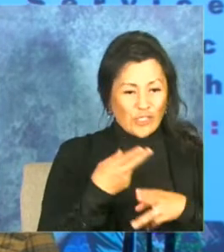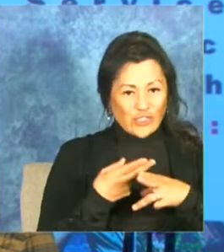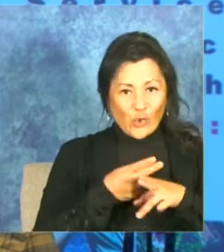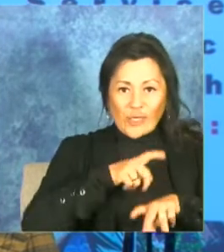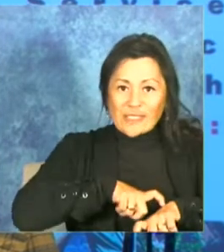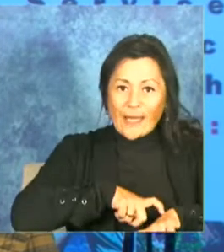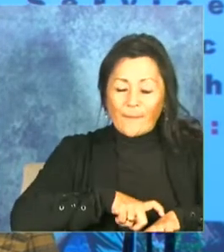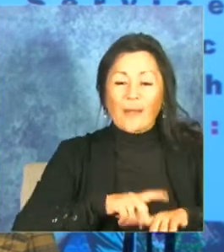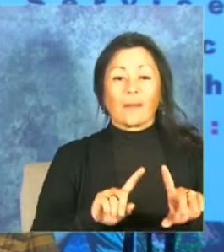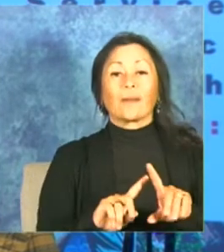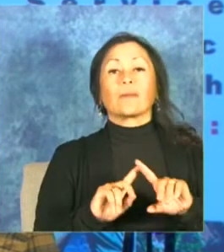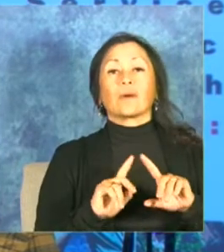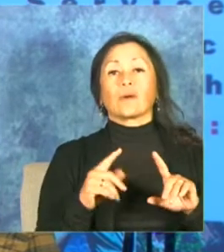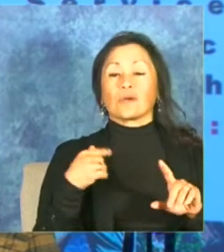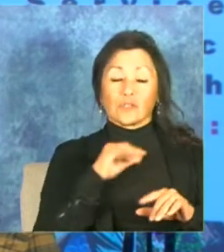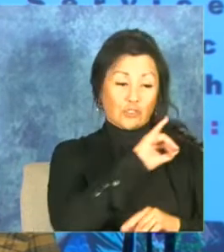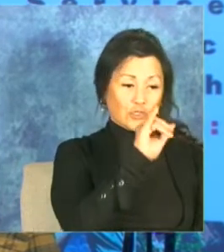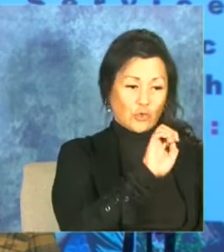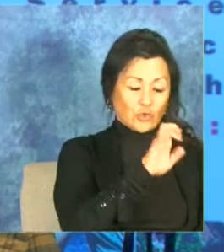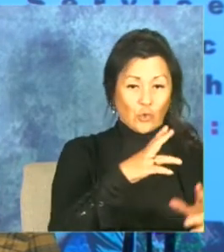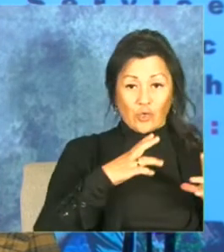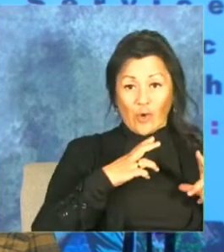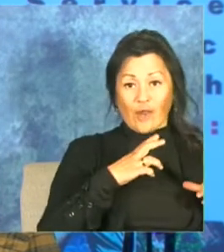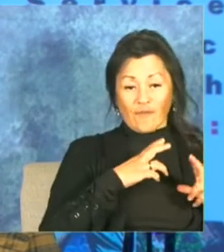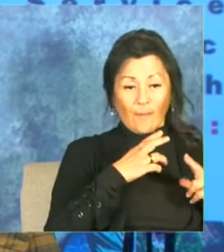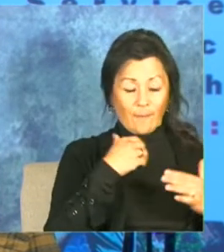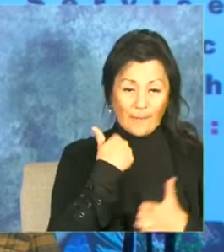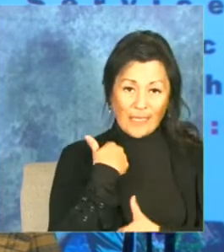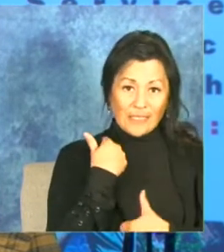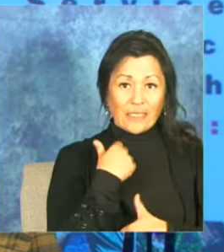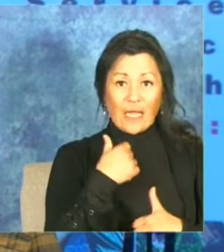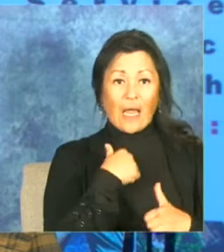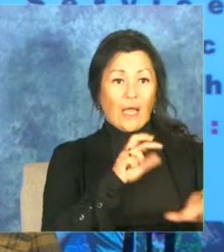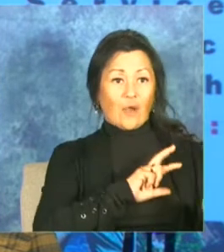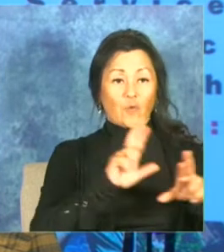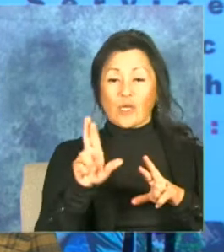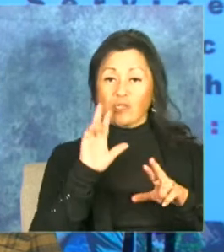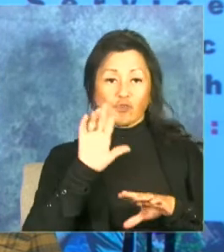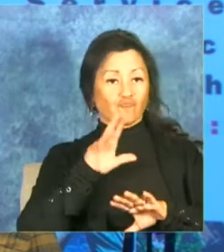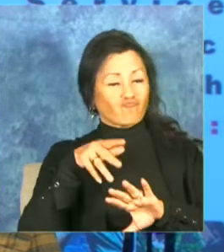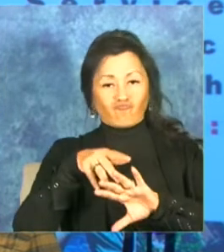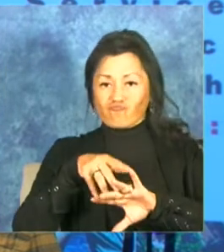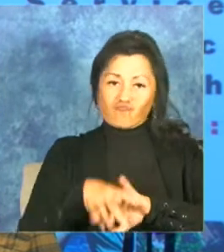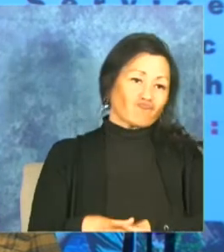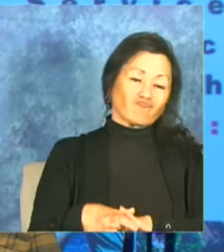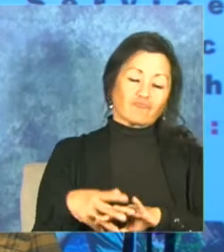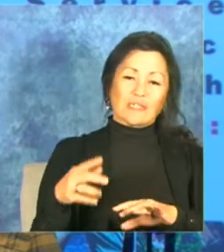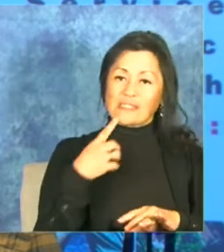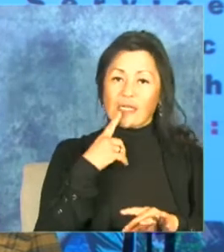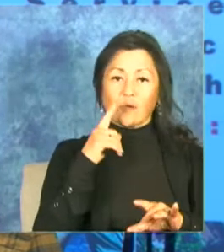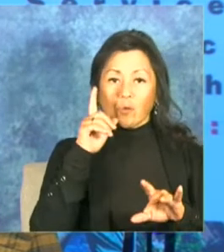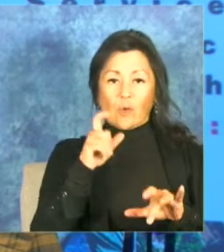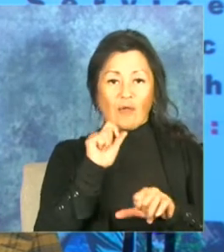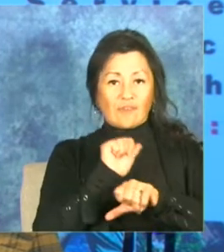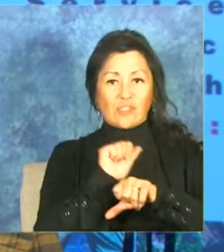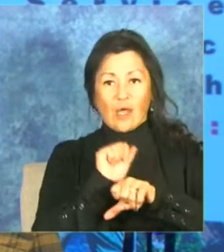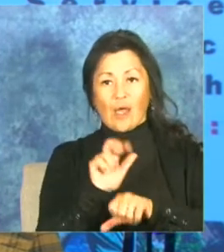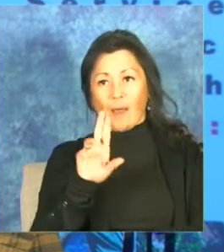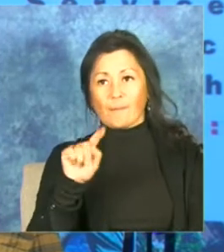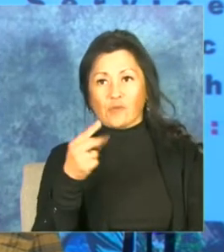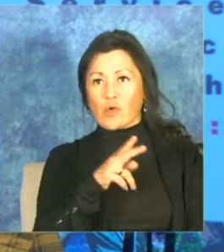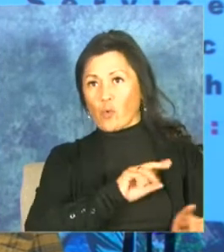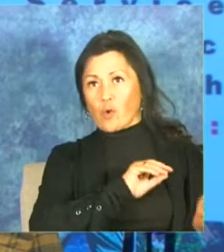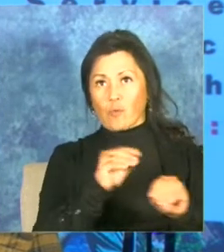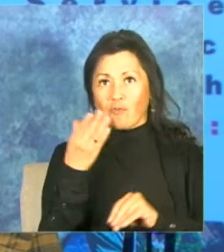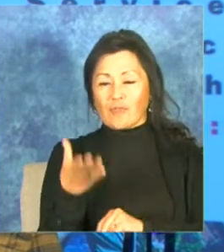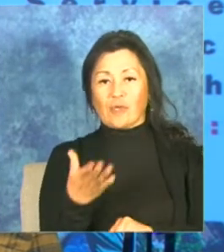time. When Joe retired from the military, I was ready to put down roots. I was like, all right, we got a job in Utah. That's where we're going.